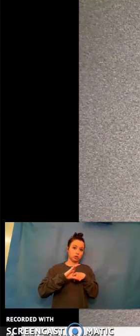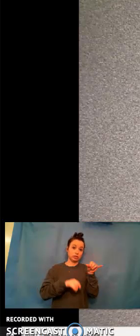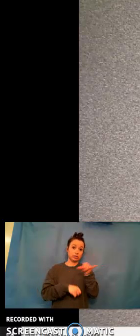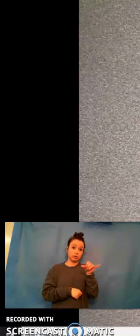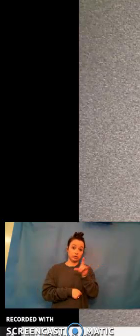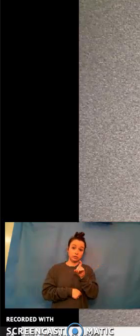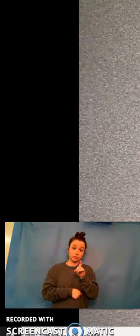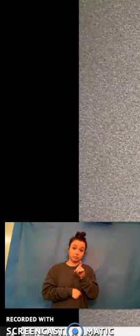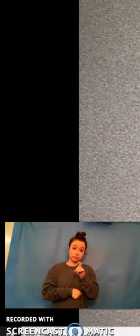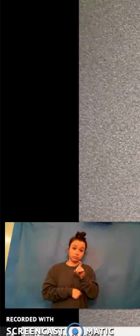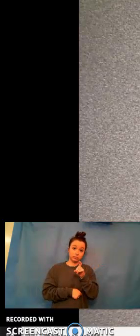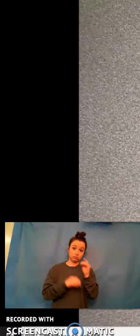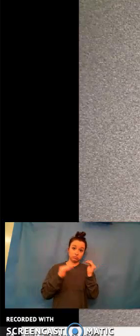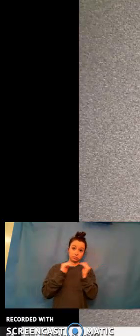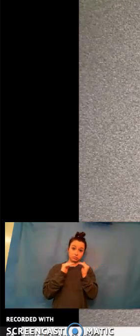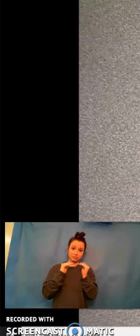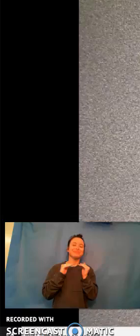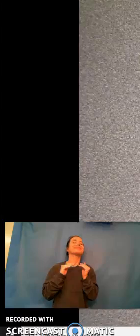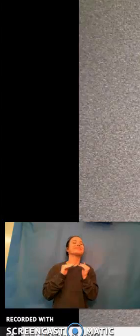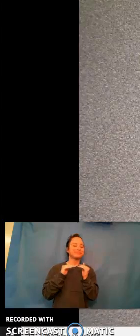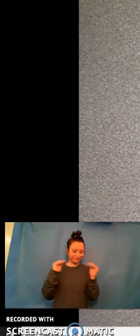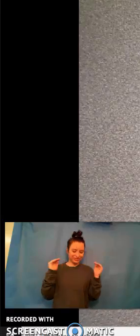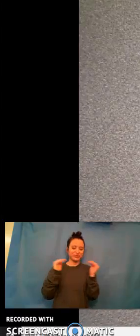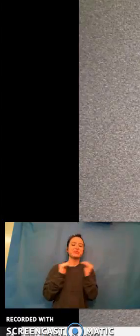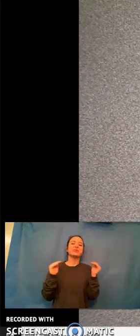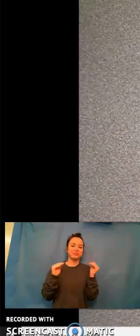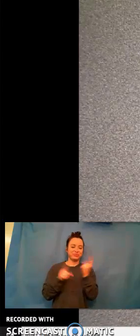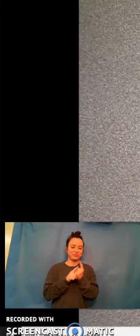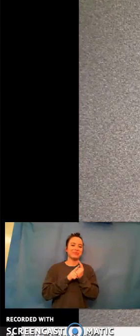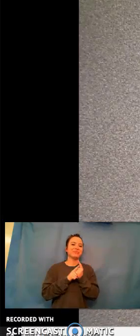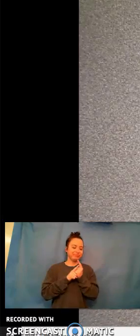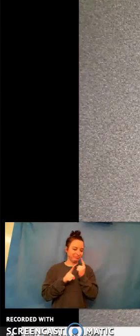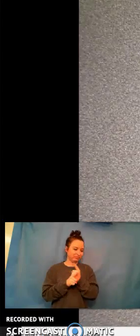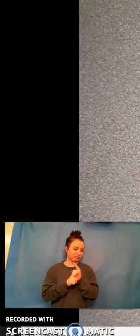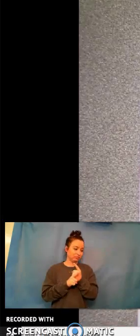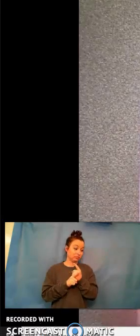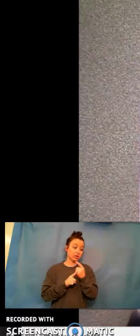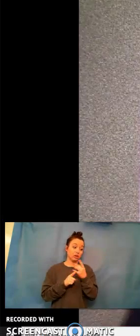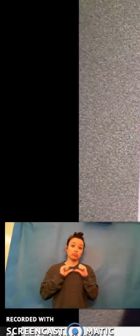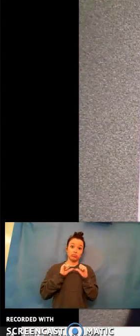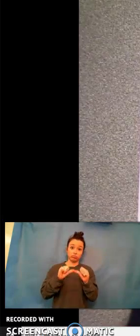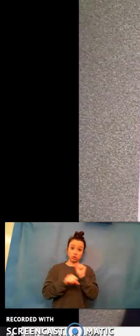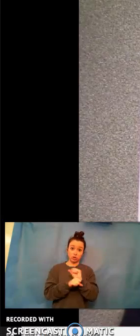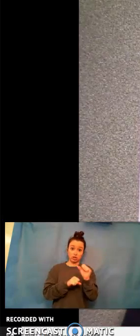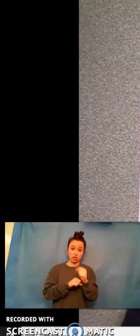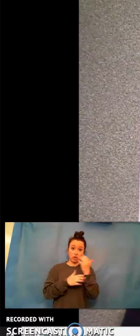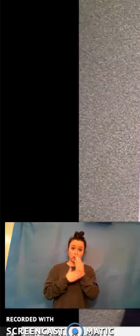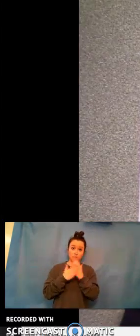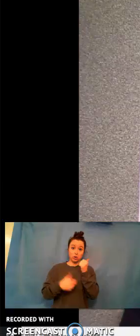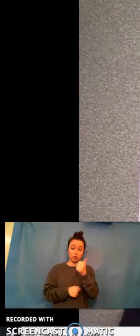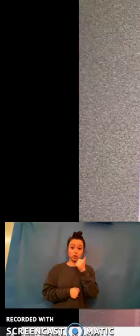they fair shares? Yes, so they are equal. All right, I want you to finish this side by